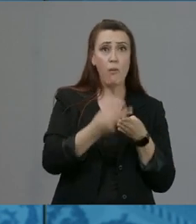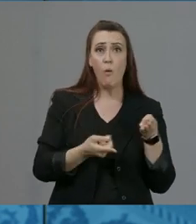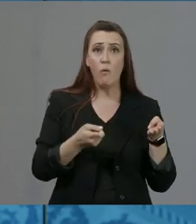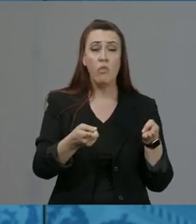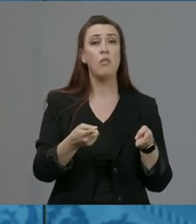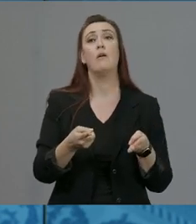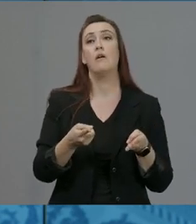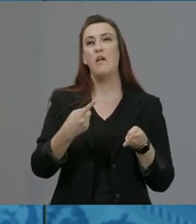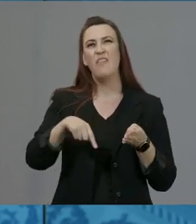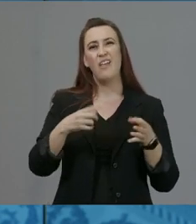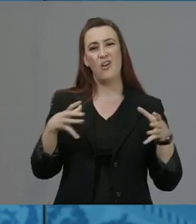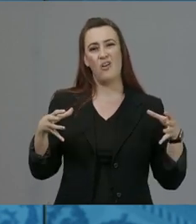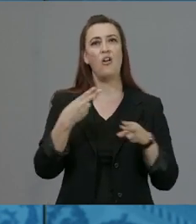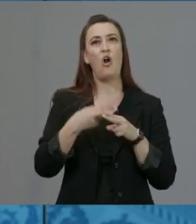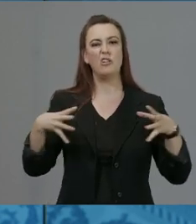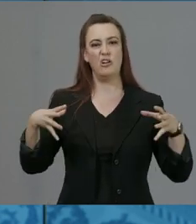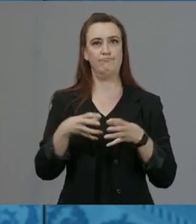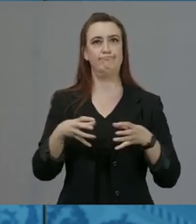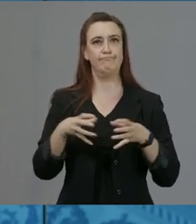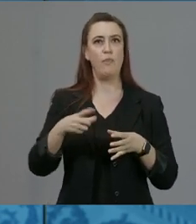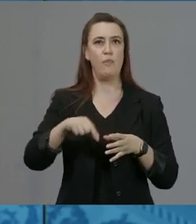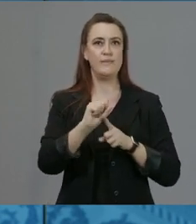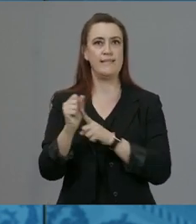congregate settings. We're going to go back here. You